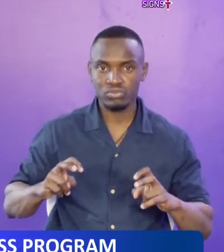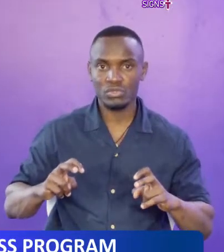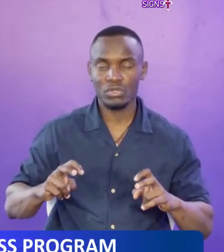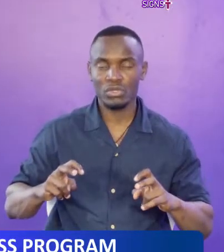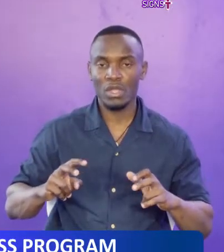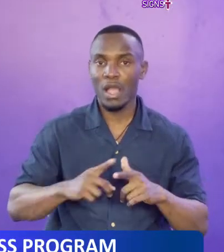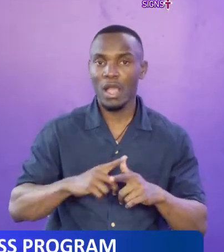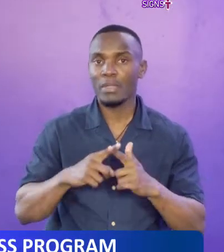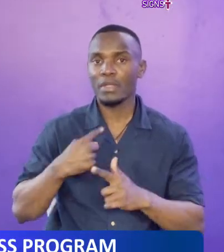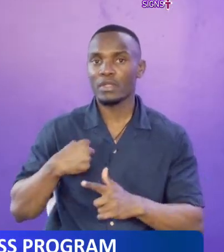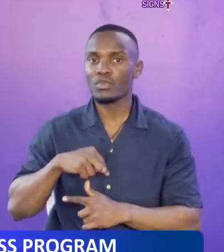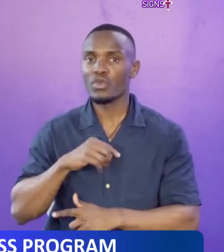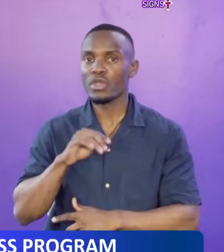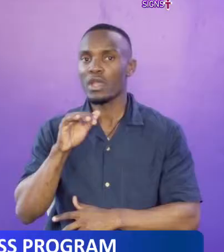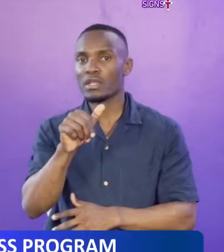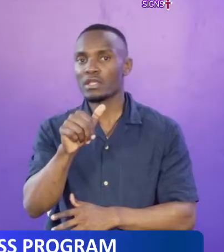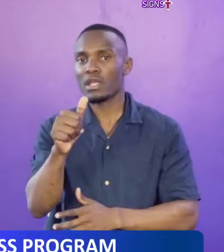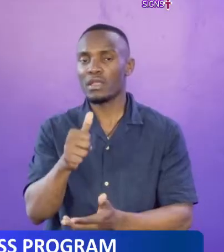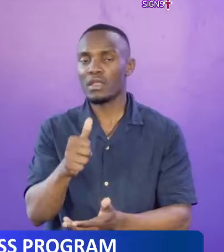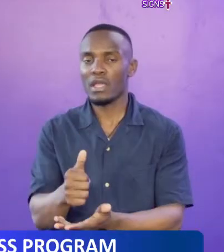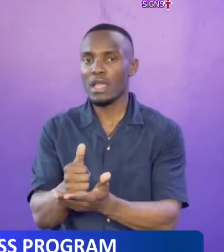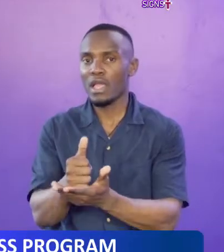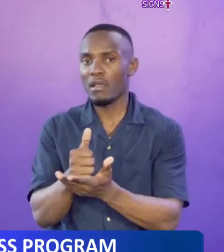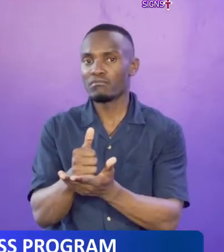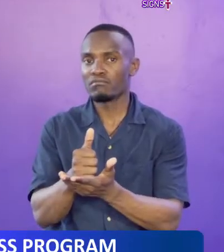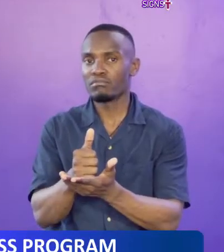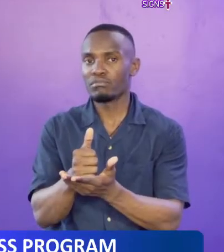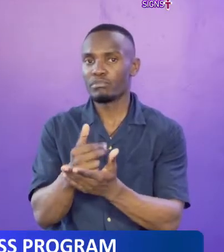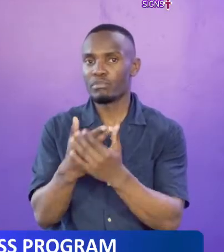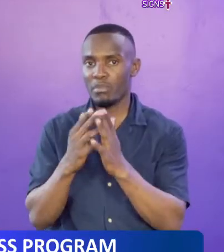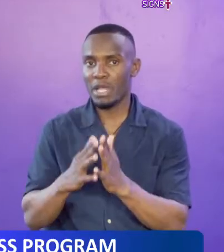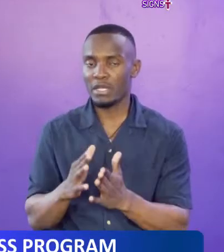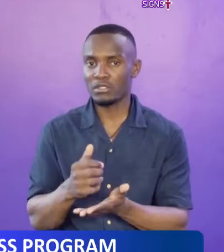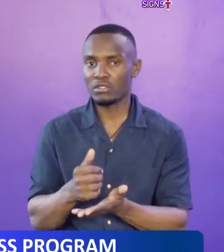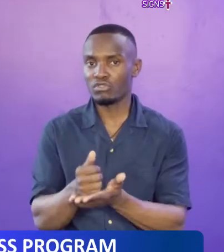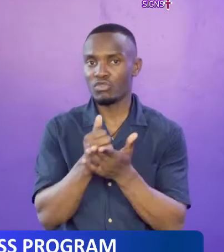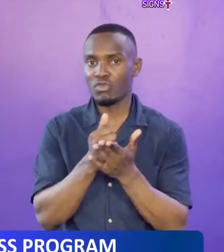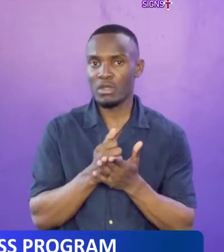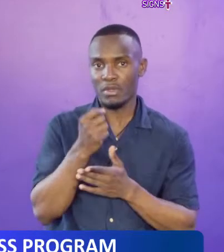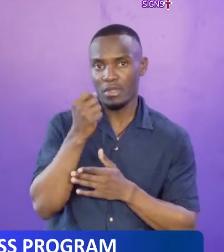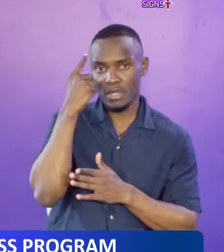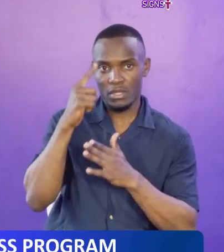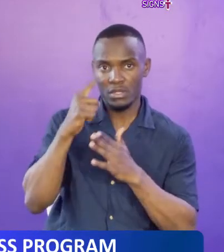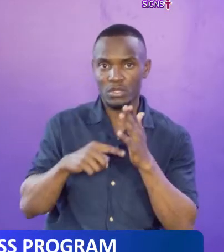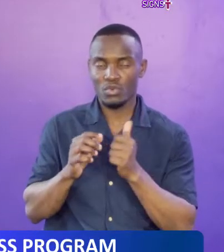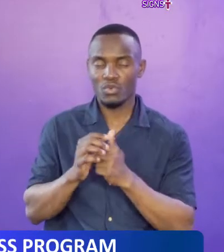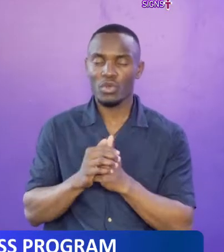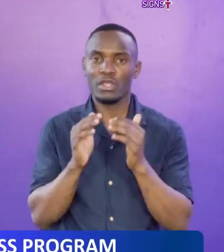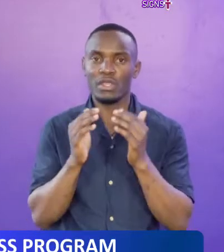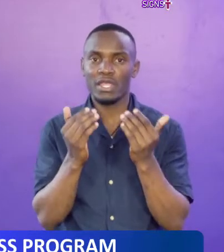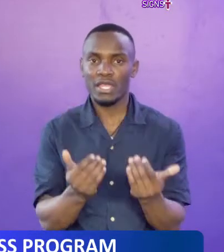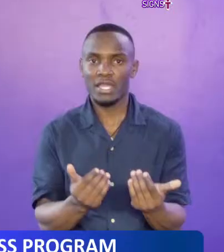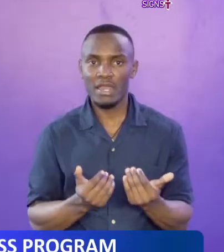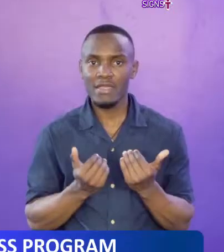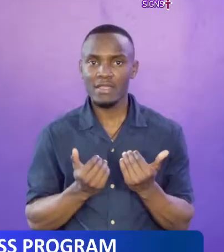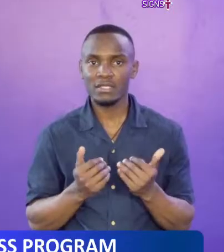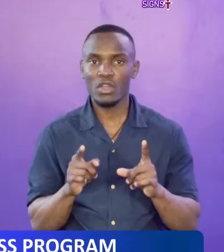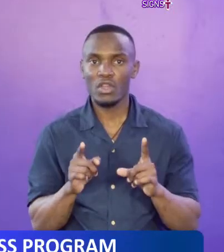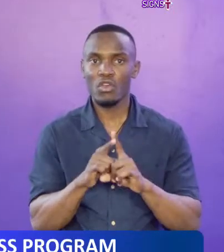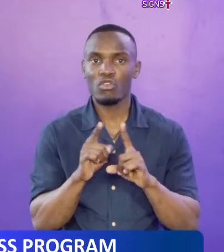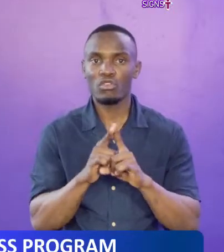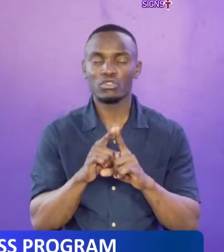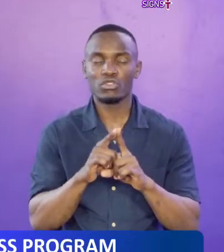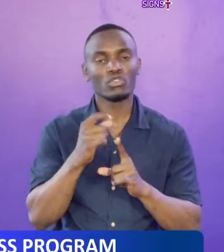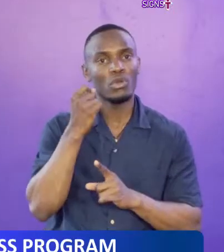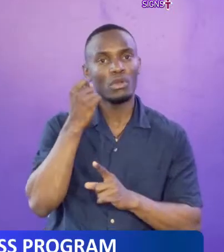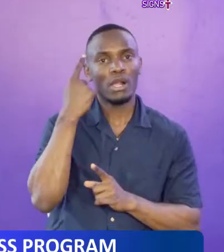us in-house first to understand the critical needs. Also to understand like what kind of investments